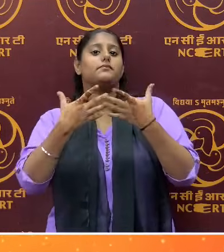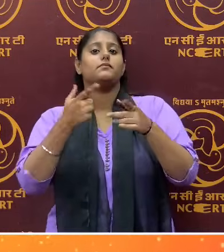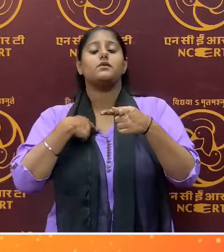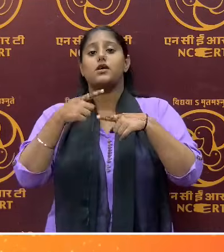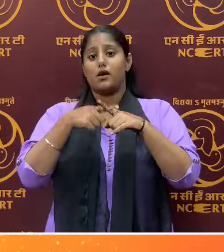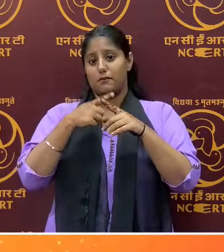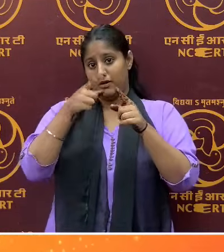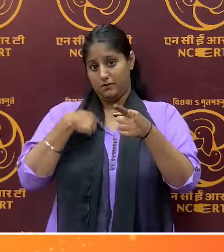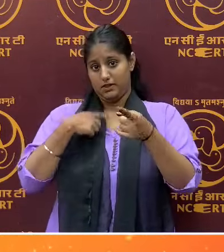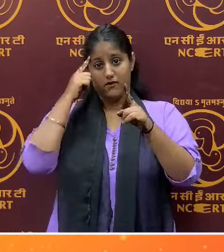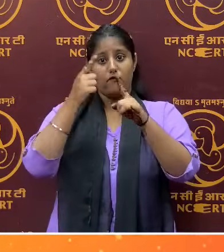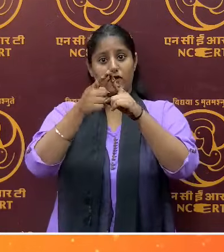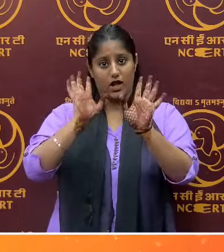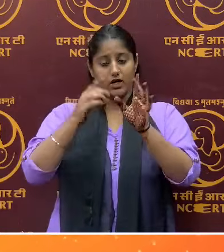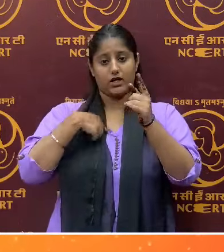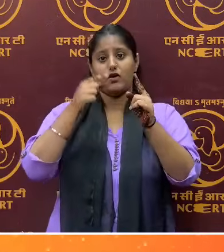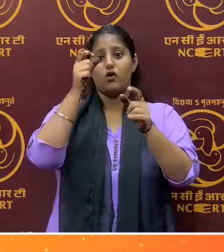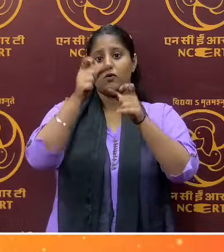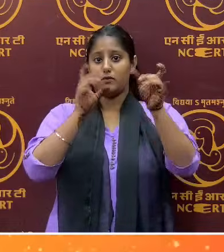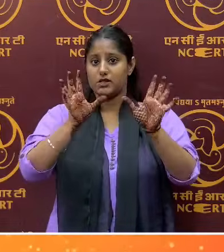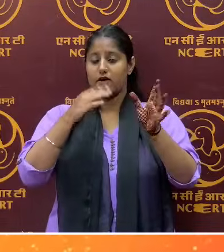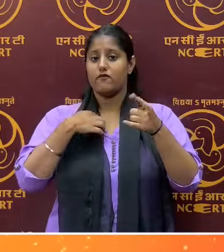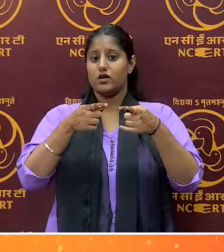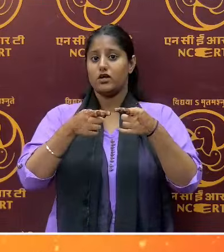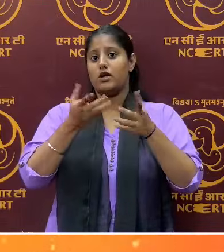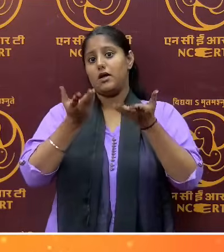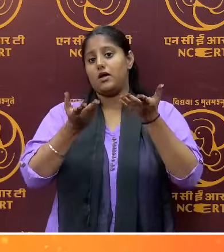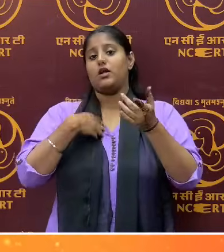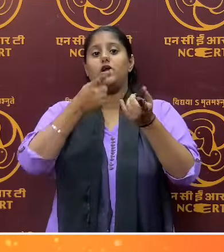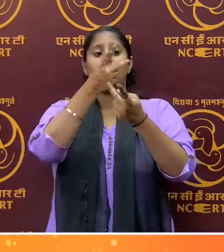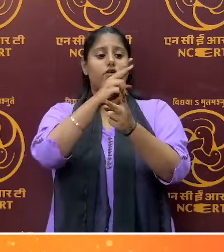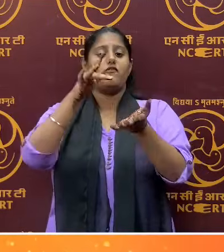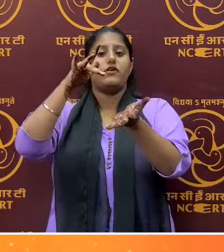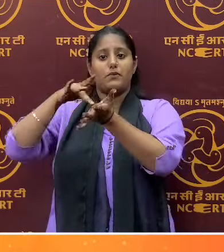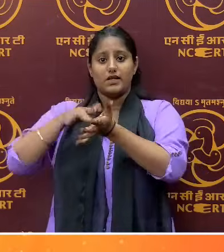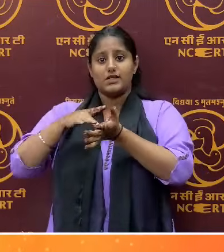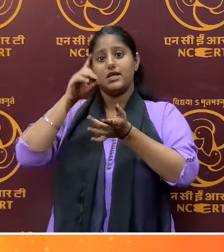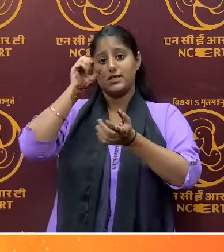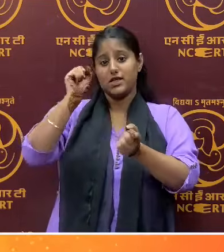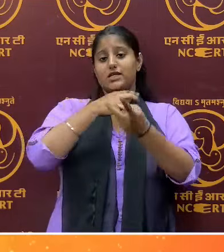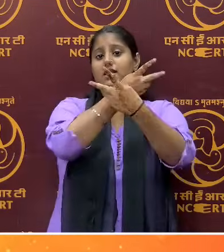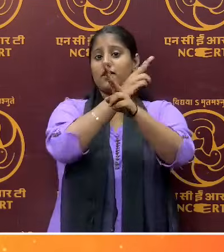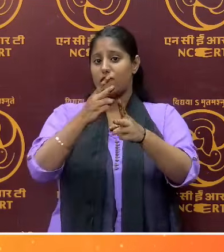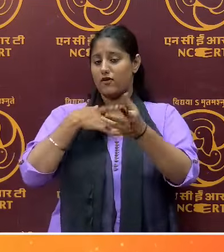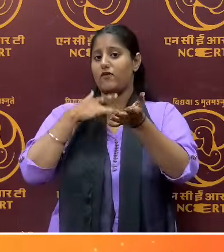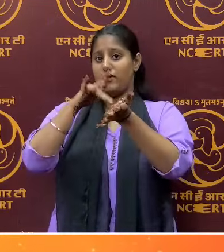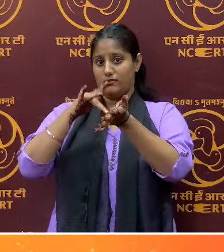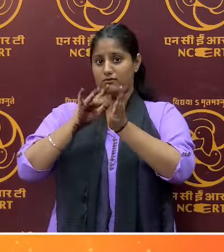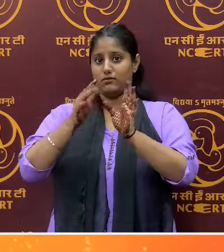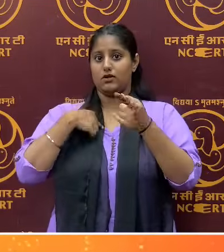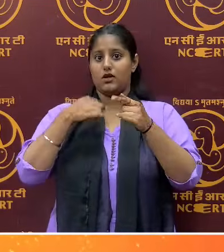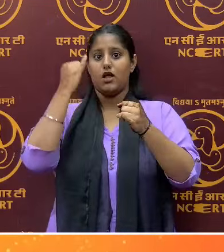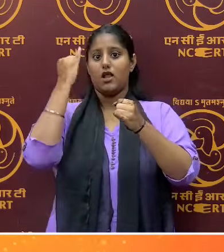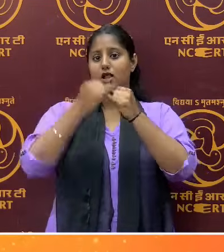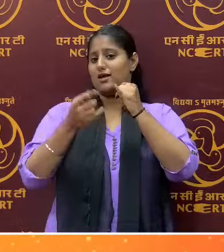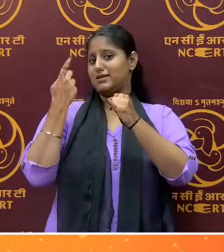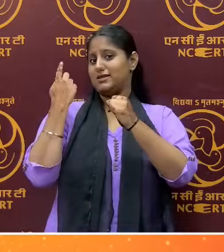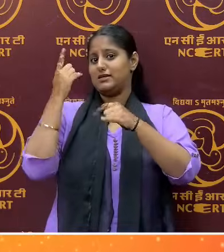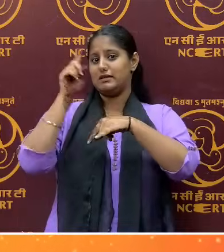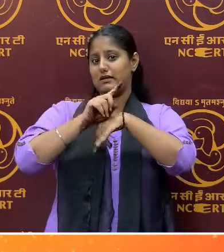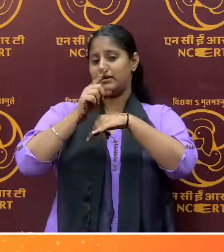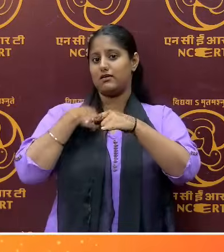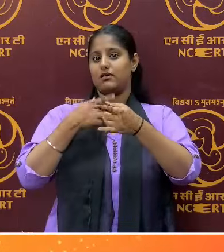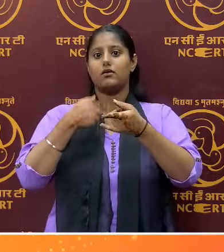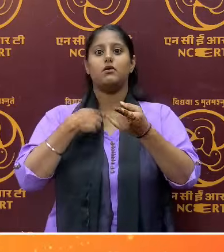a particular target audience, and by that I mean states and union territories that have joined us for last day of this